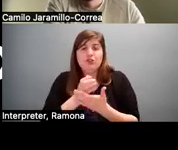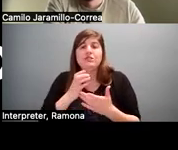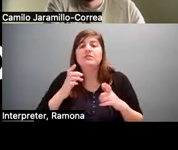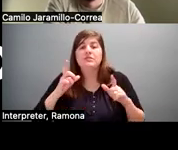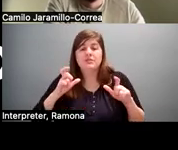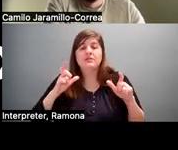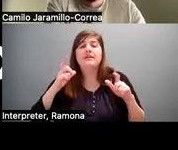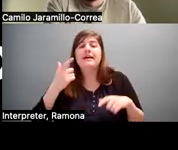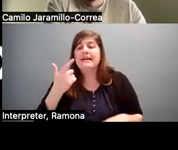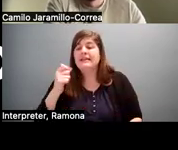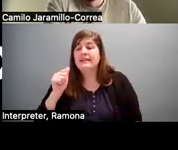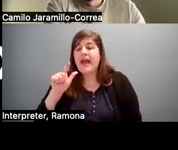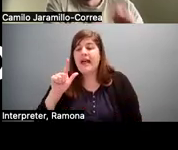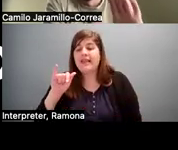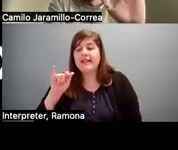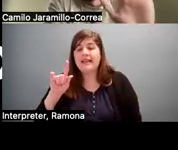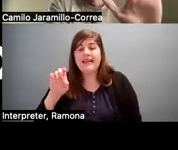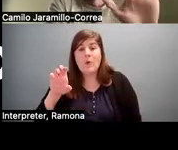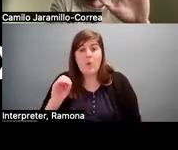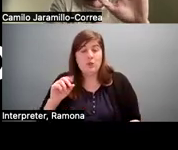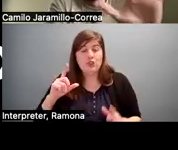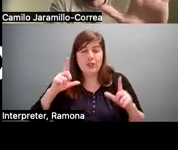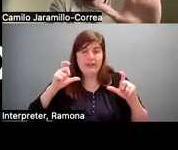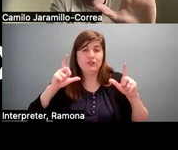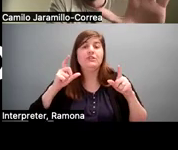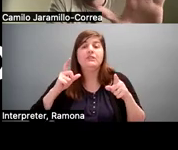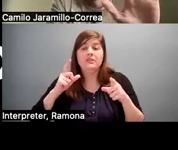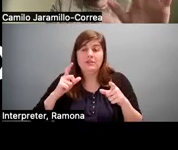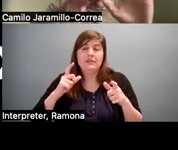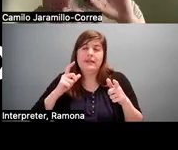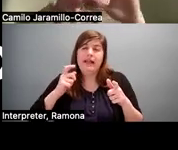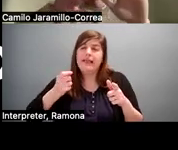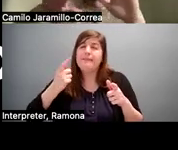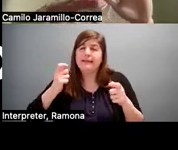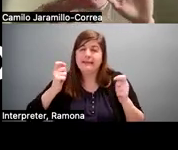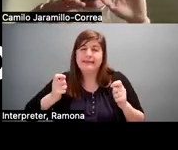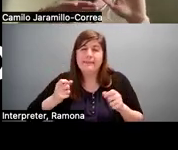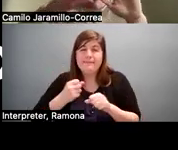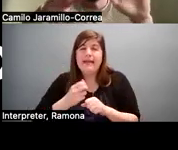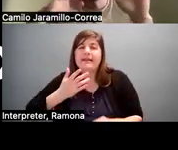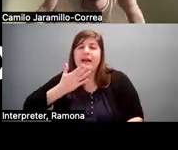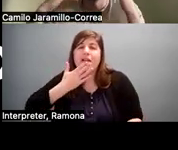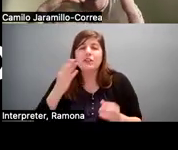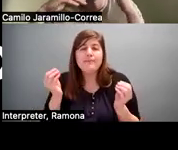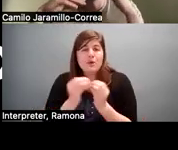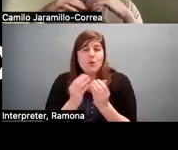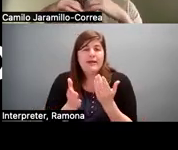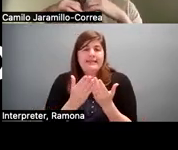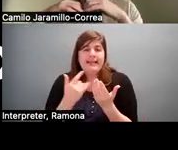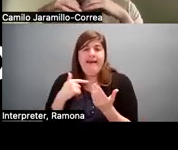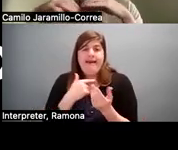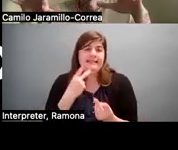called Galileo. And so this picture has been photoshopped a little bit to make the colors more easily for us to